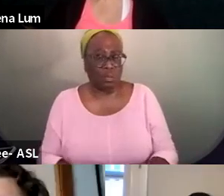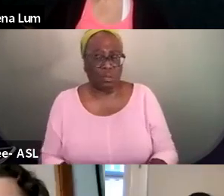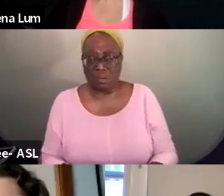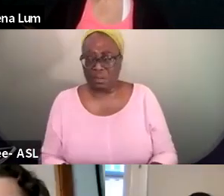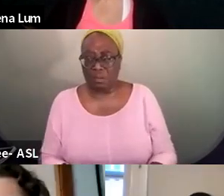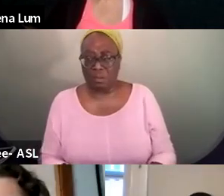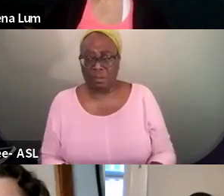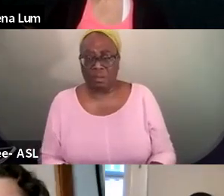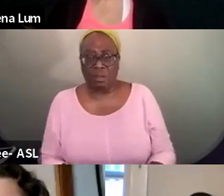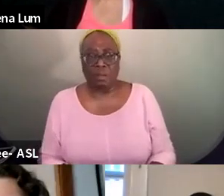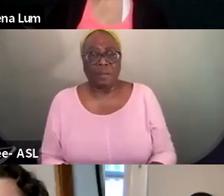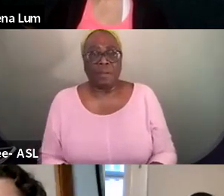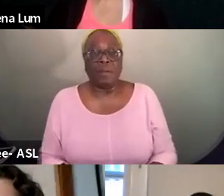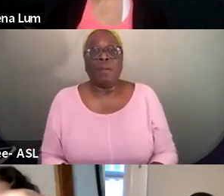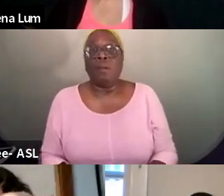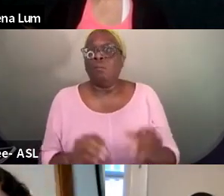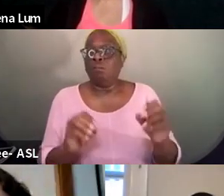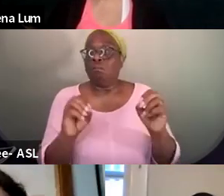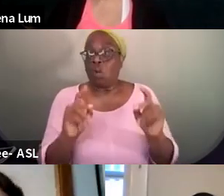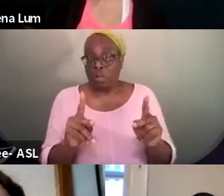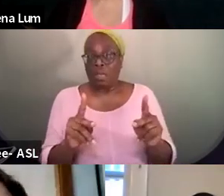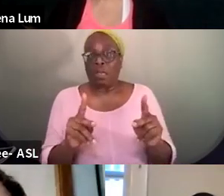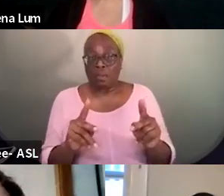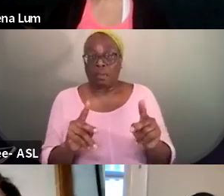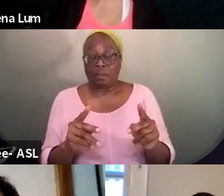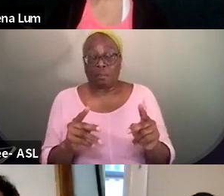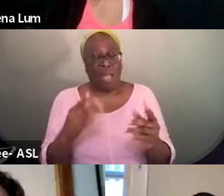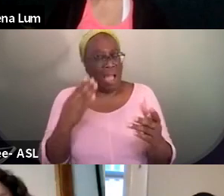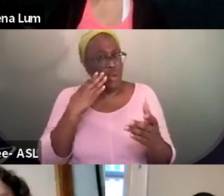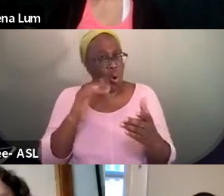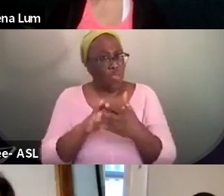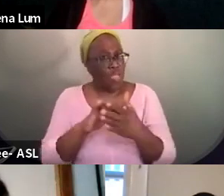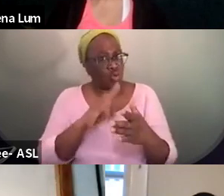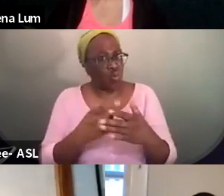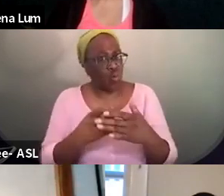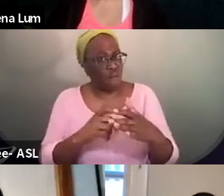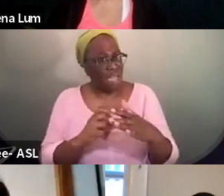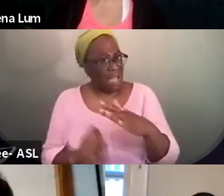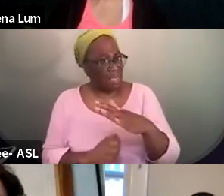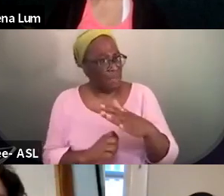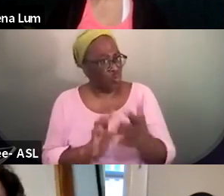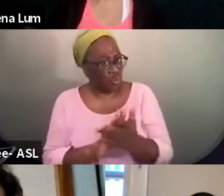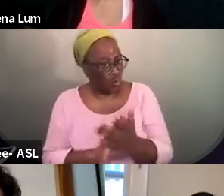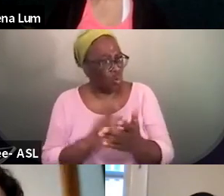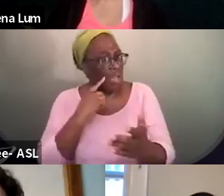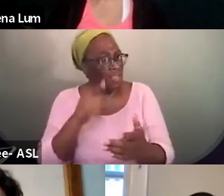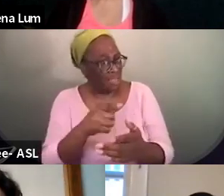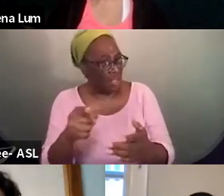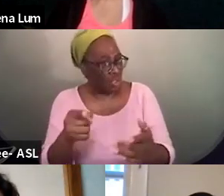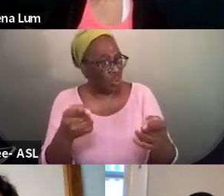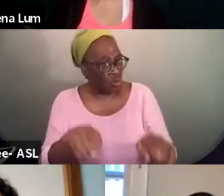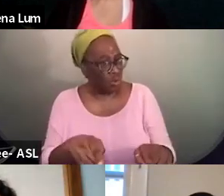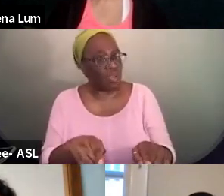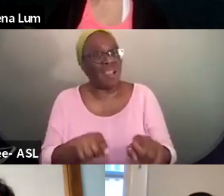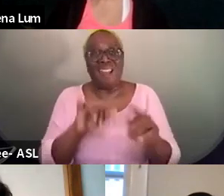okay. It certainly is true of the elementaries. I think you would agree. Yes, elementary is different,